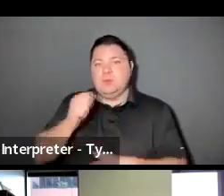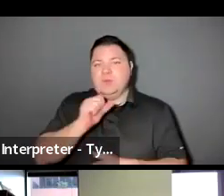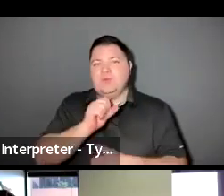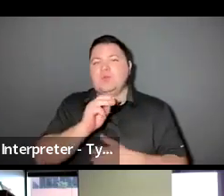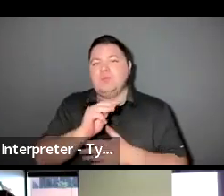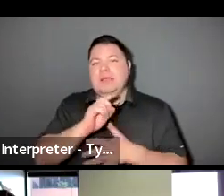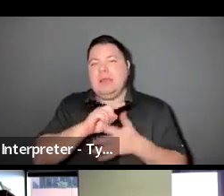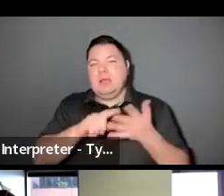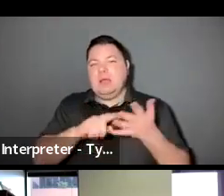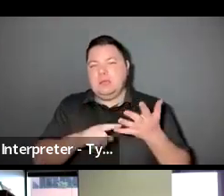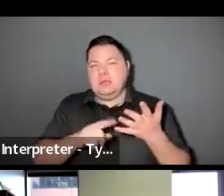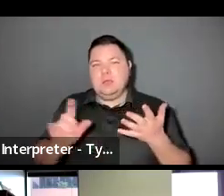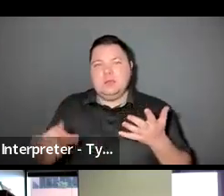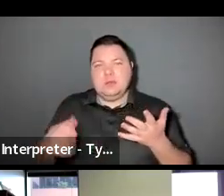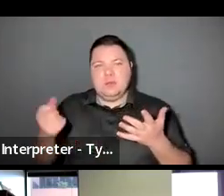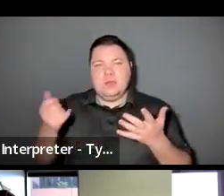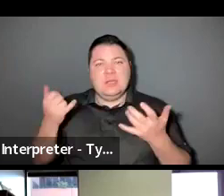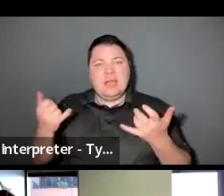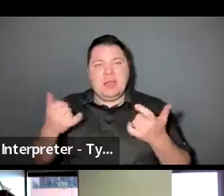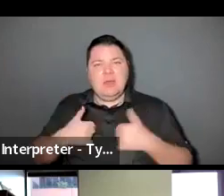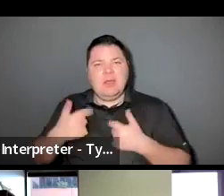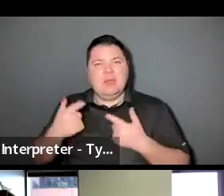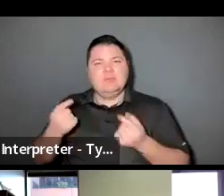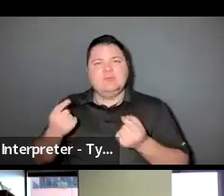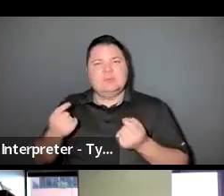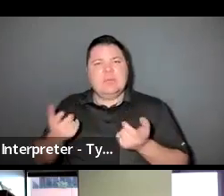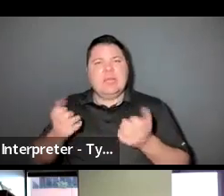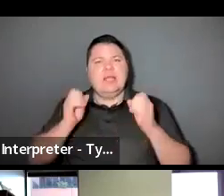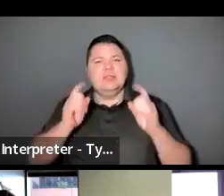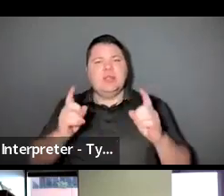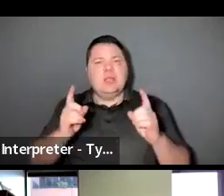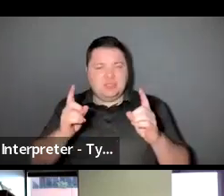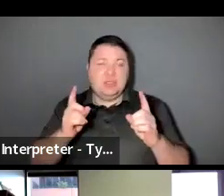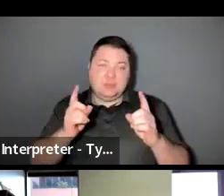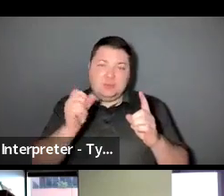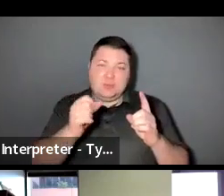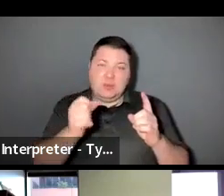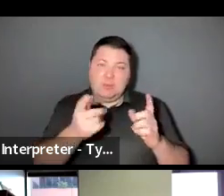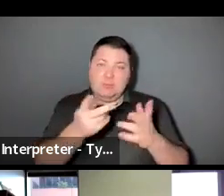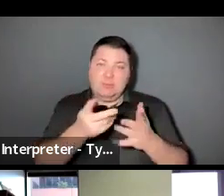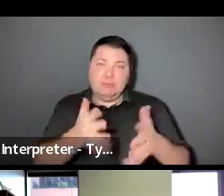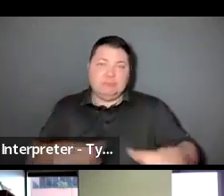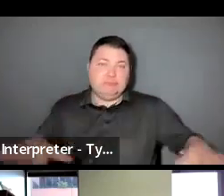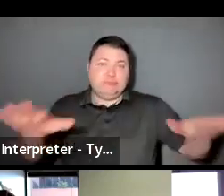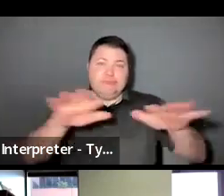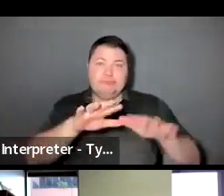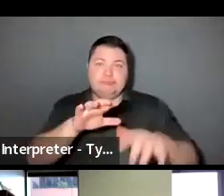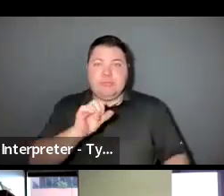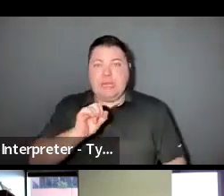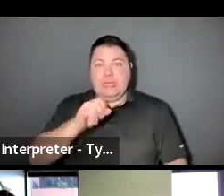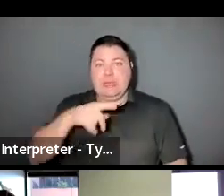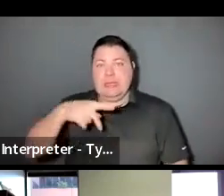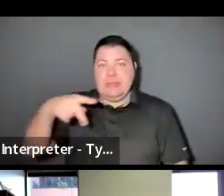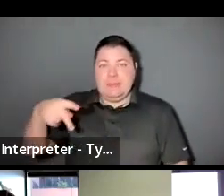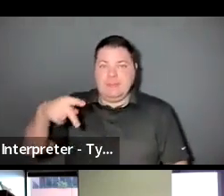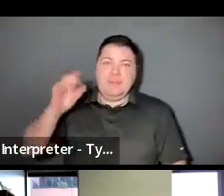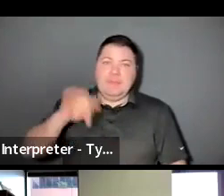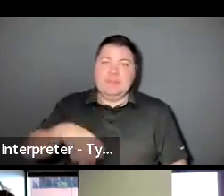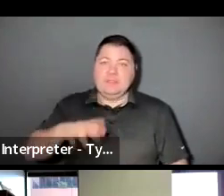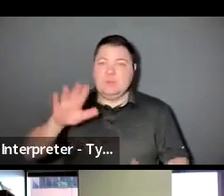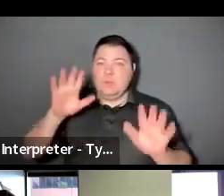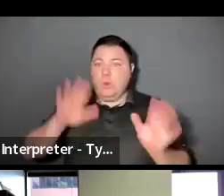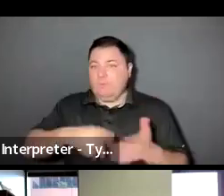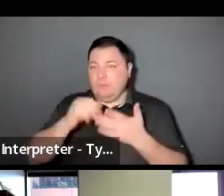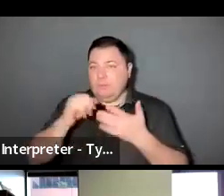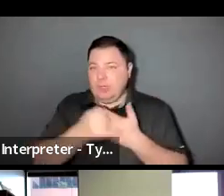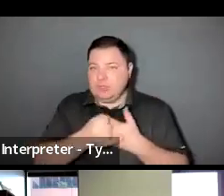platforms. What I'm doing there is I'm not only educating the masses of SPP, which is a phenomenal project.